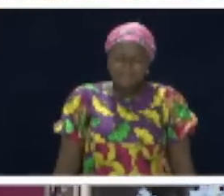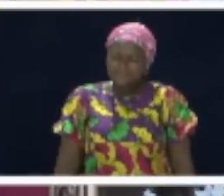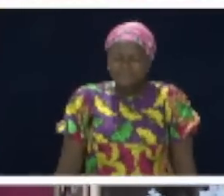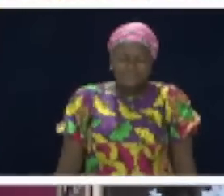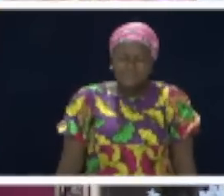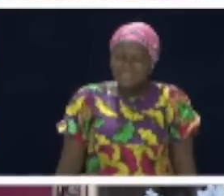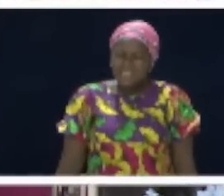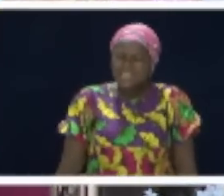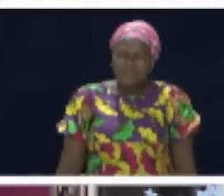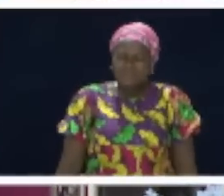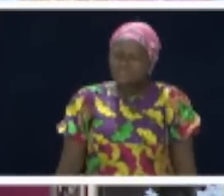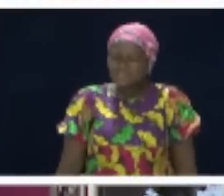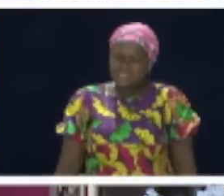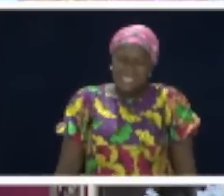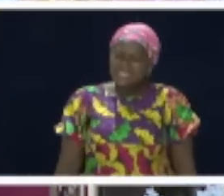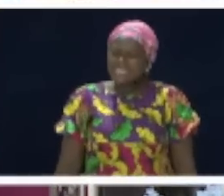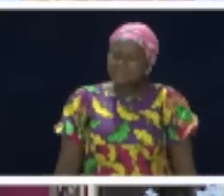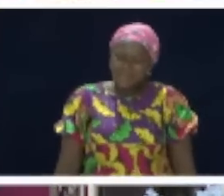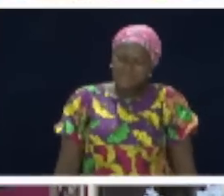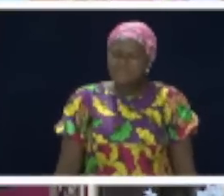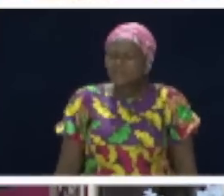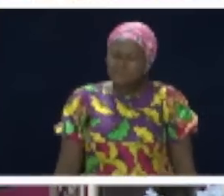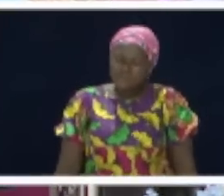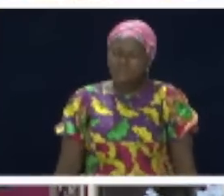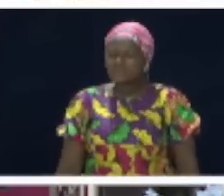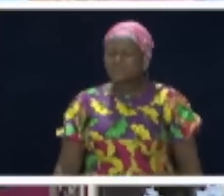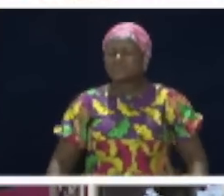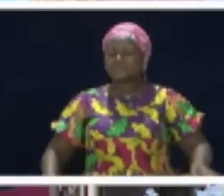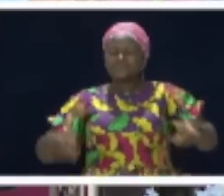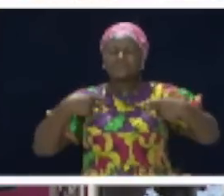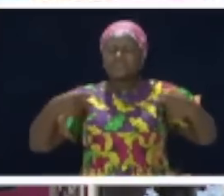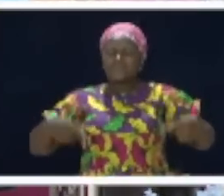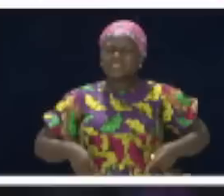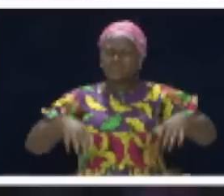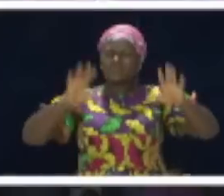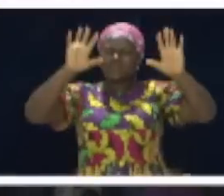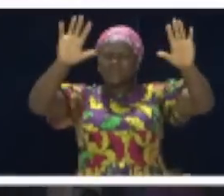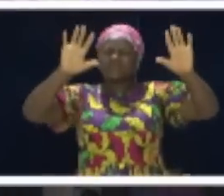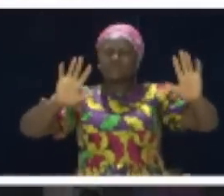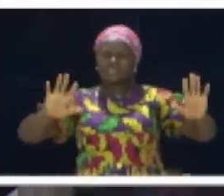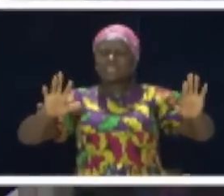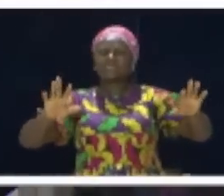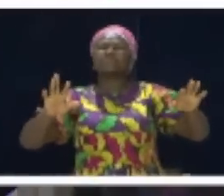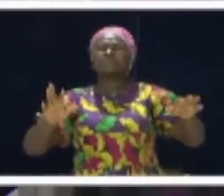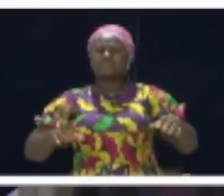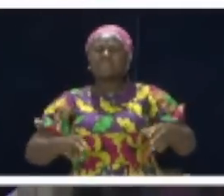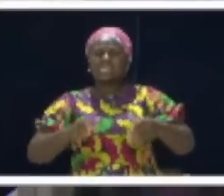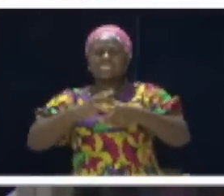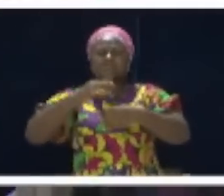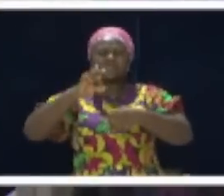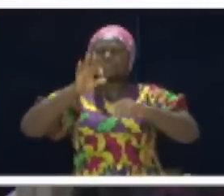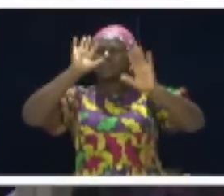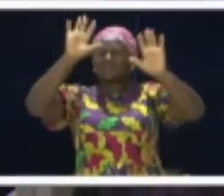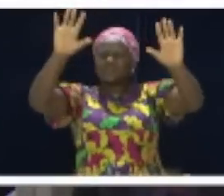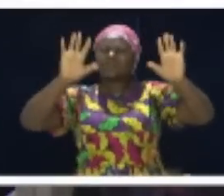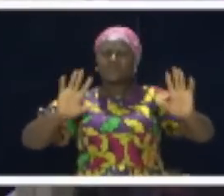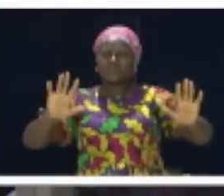Physical miracles, spiritual